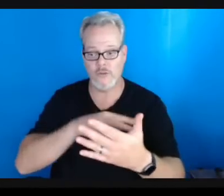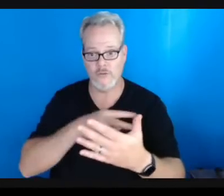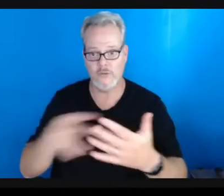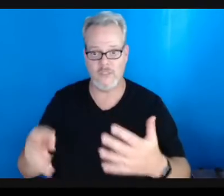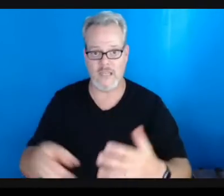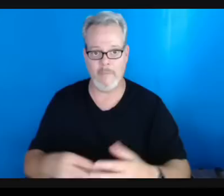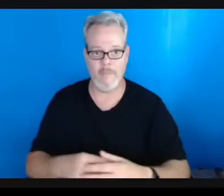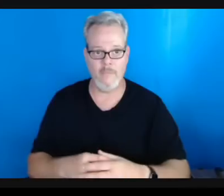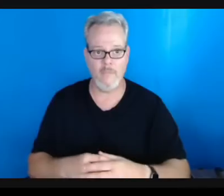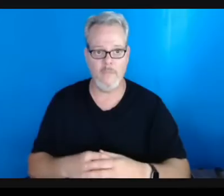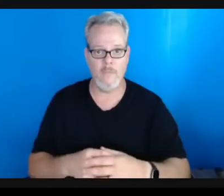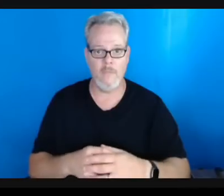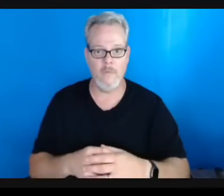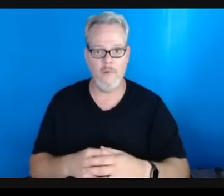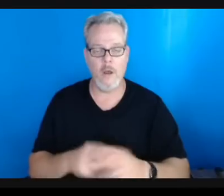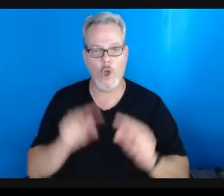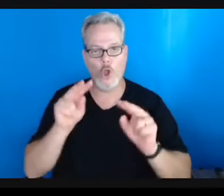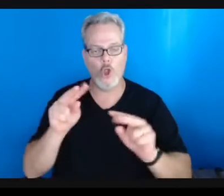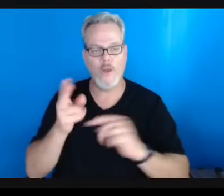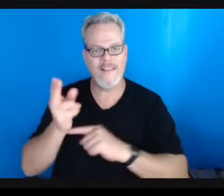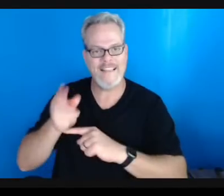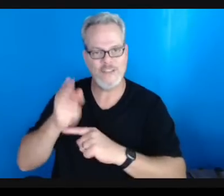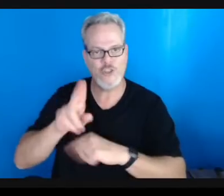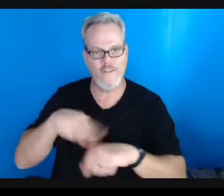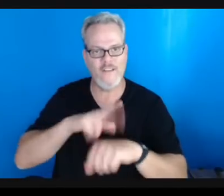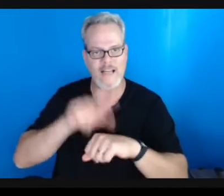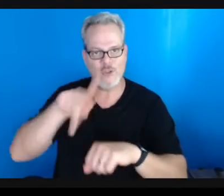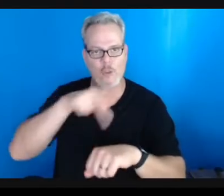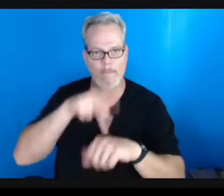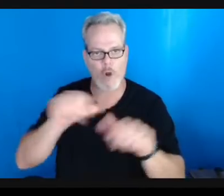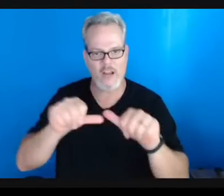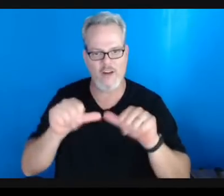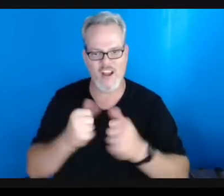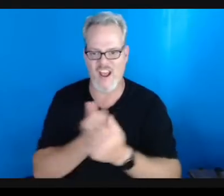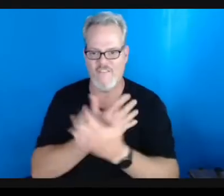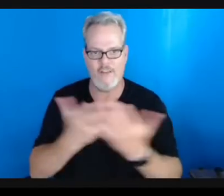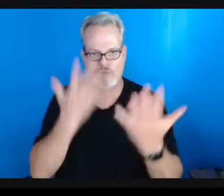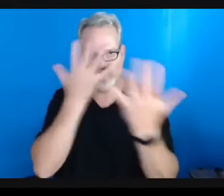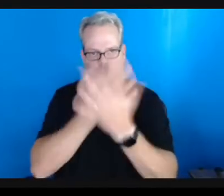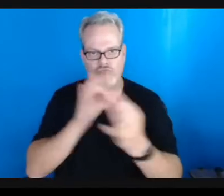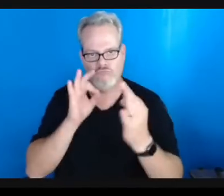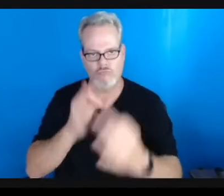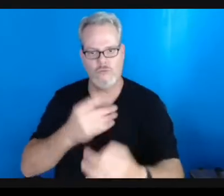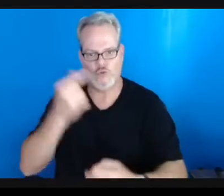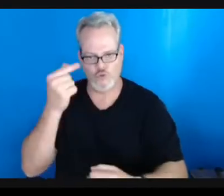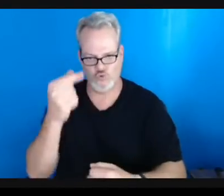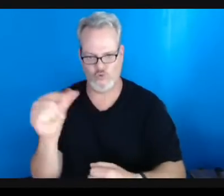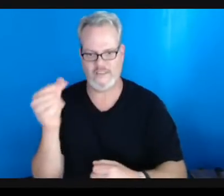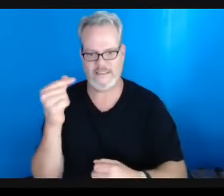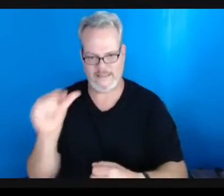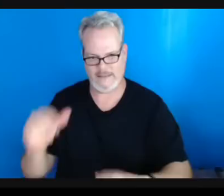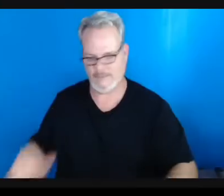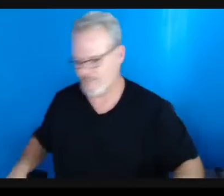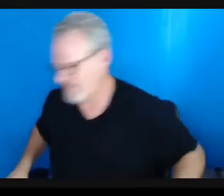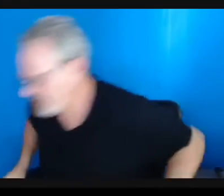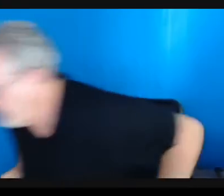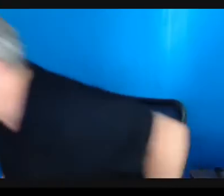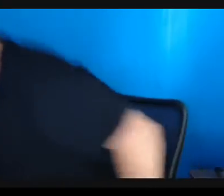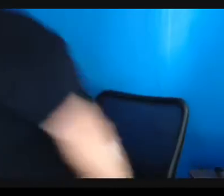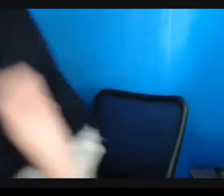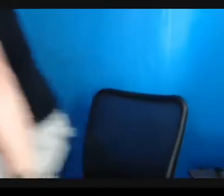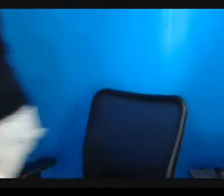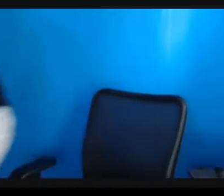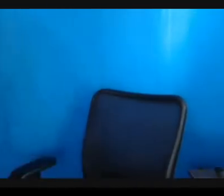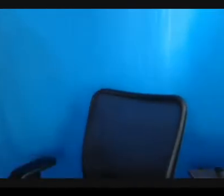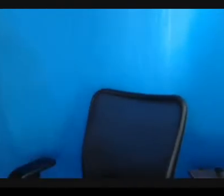at the history of the national park areas, everything is looking in the green where the stations are coming in. As you